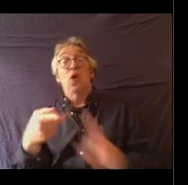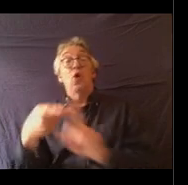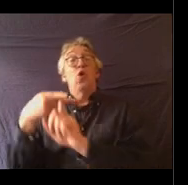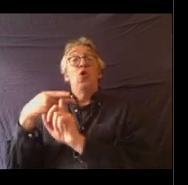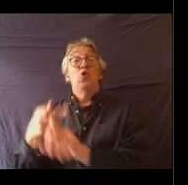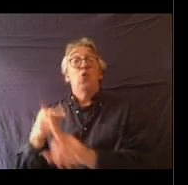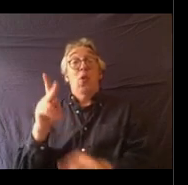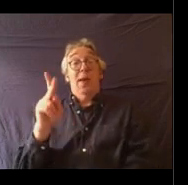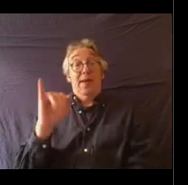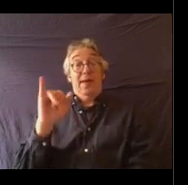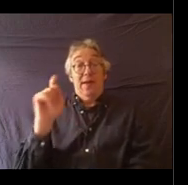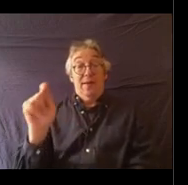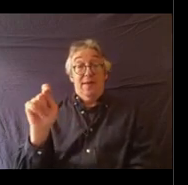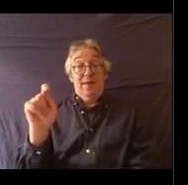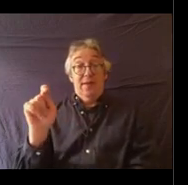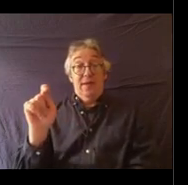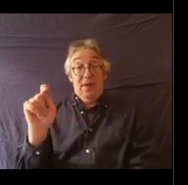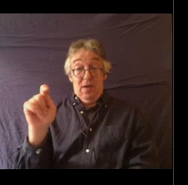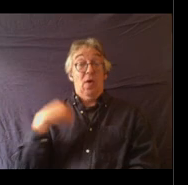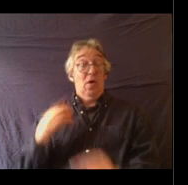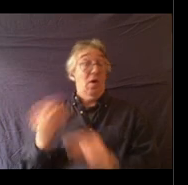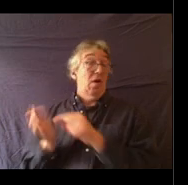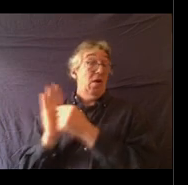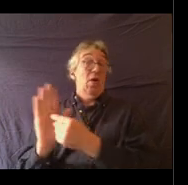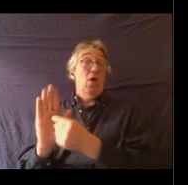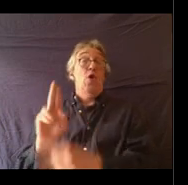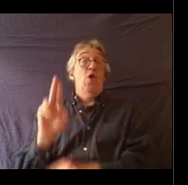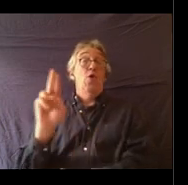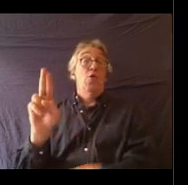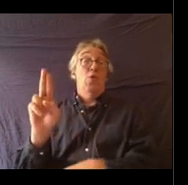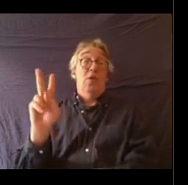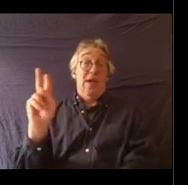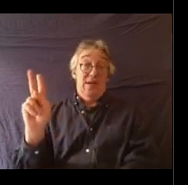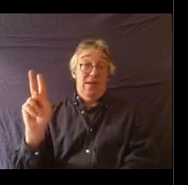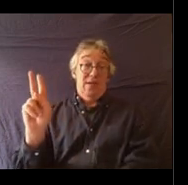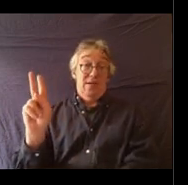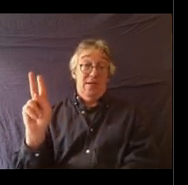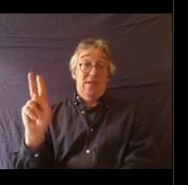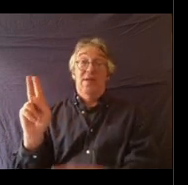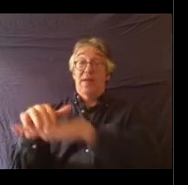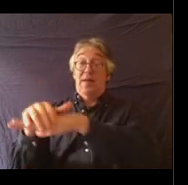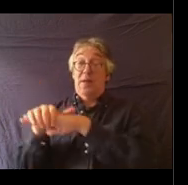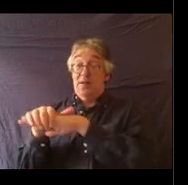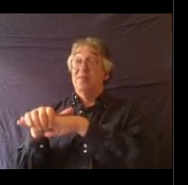mention the case of UK, which has been, I believe, one of the